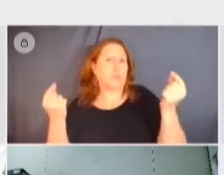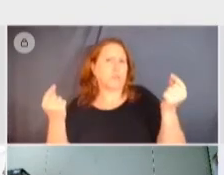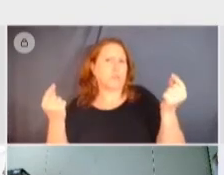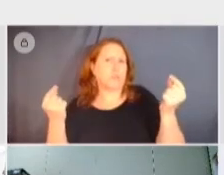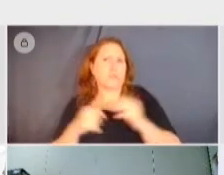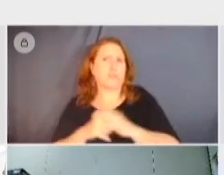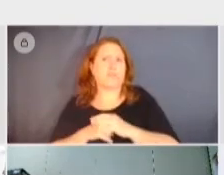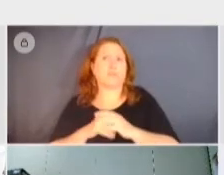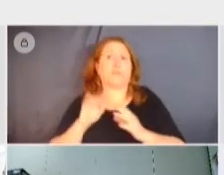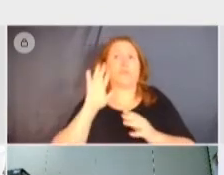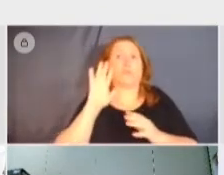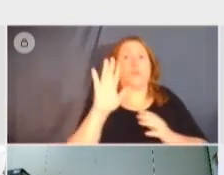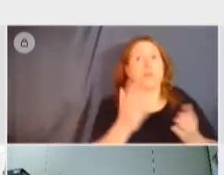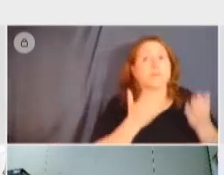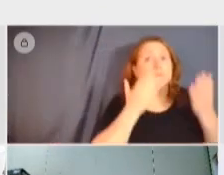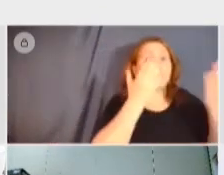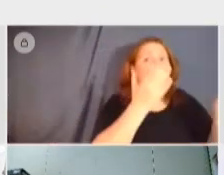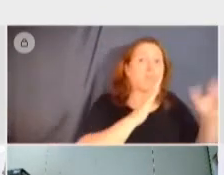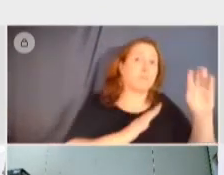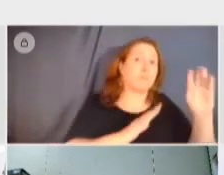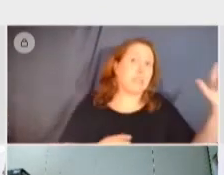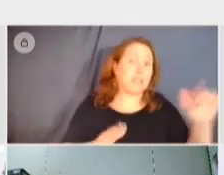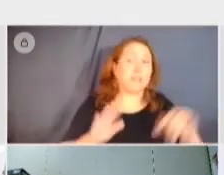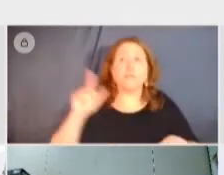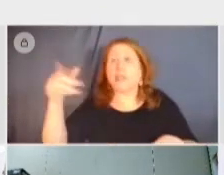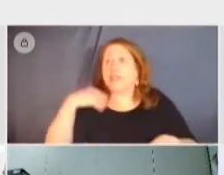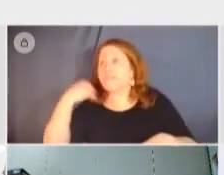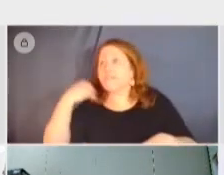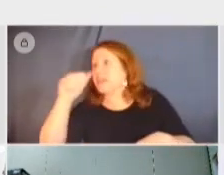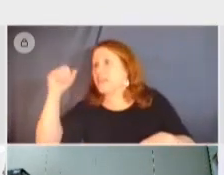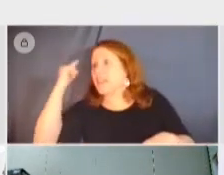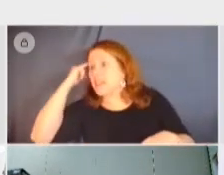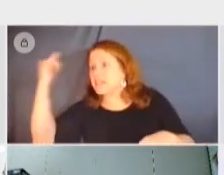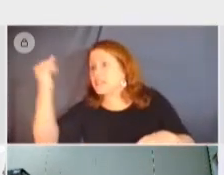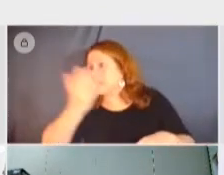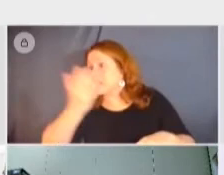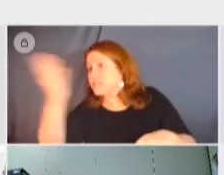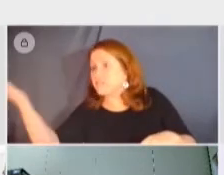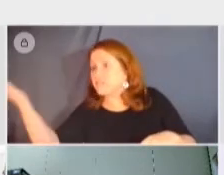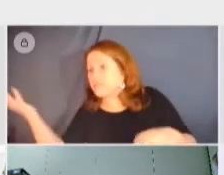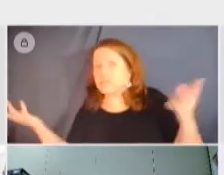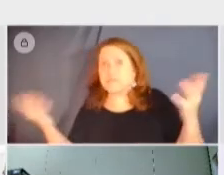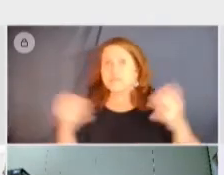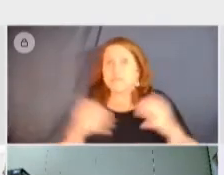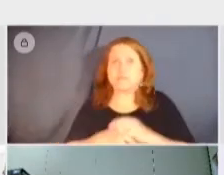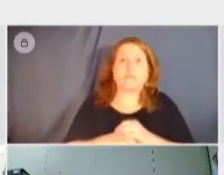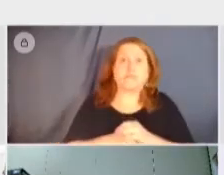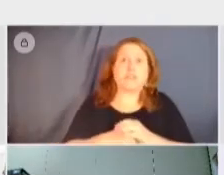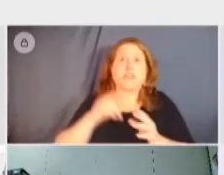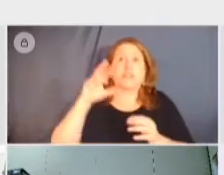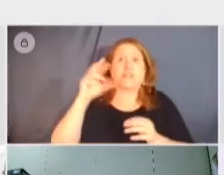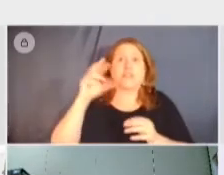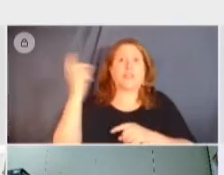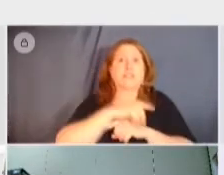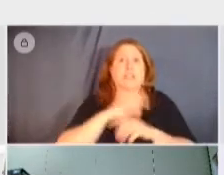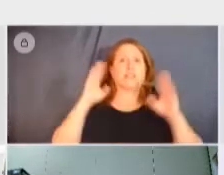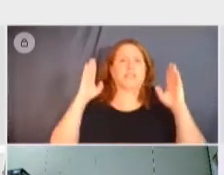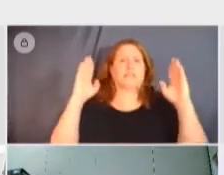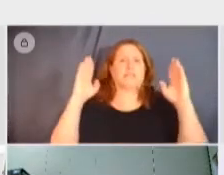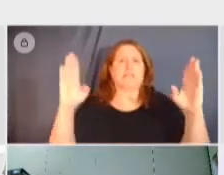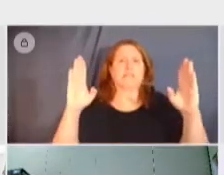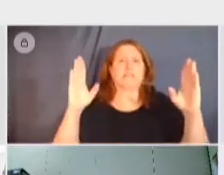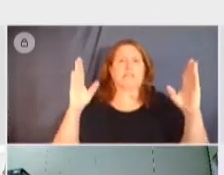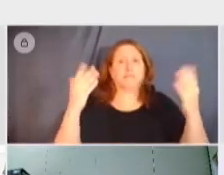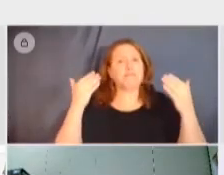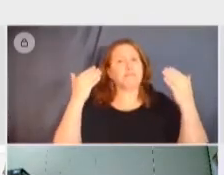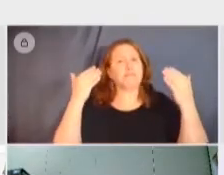about. And I think on the other hand, on that 30 day or whatever day, but we need